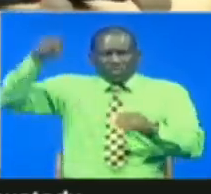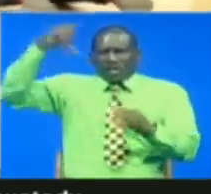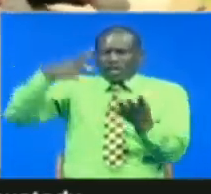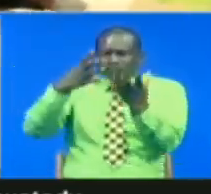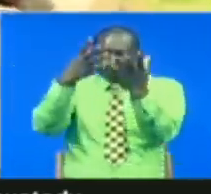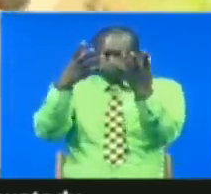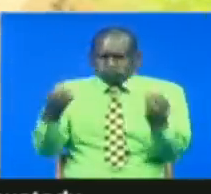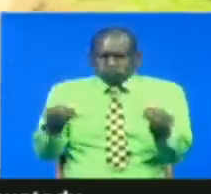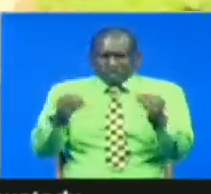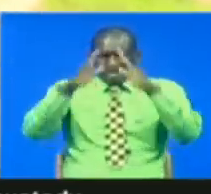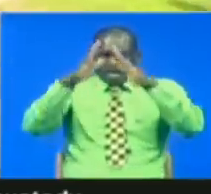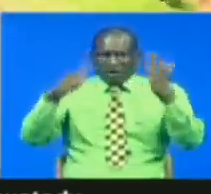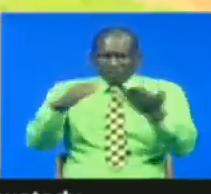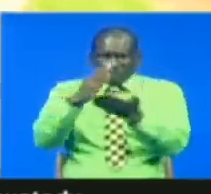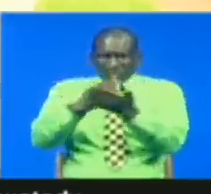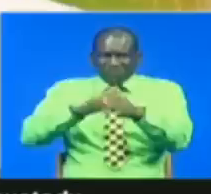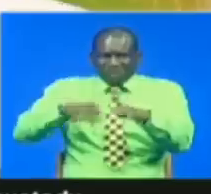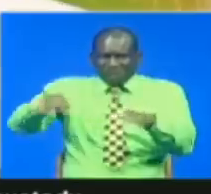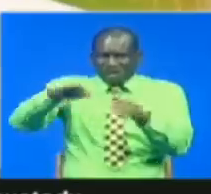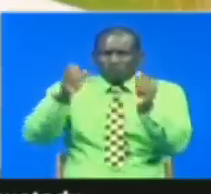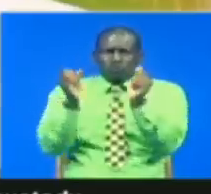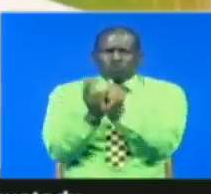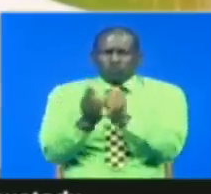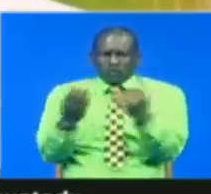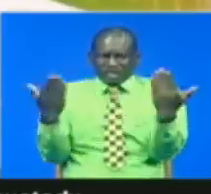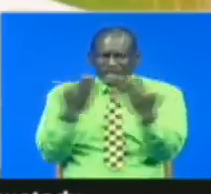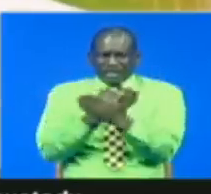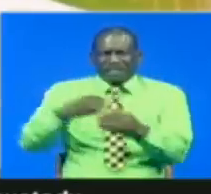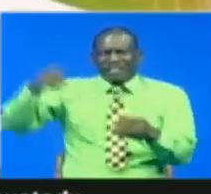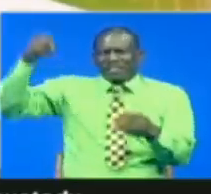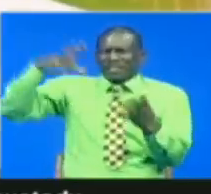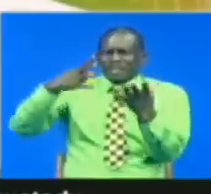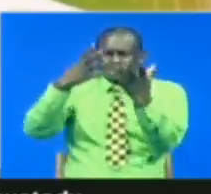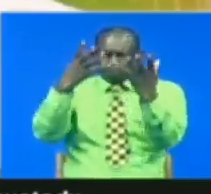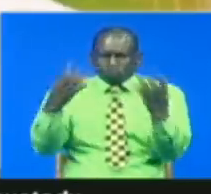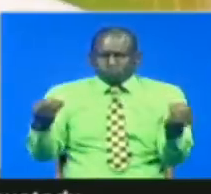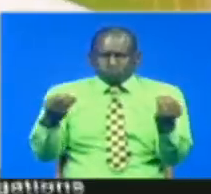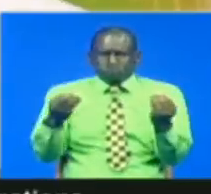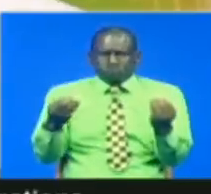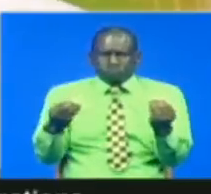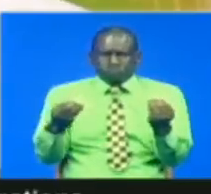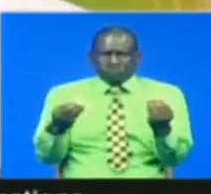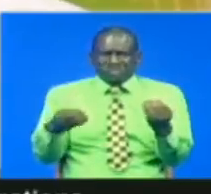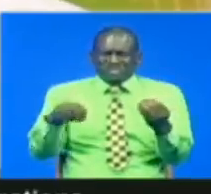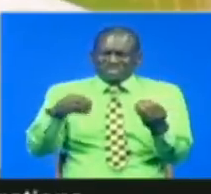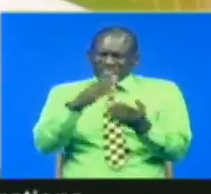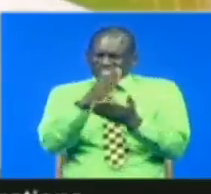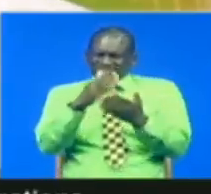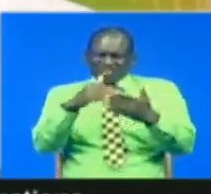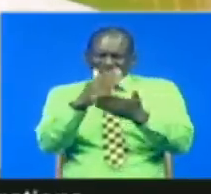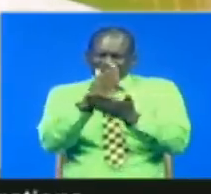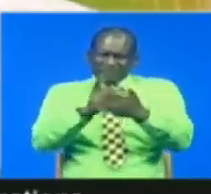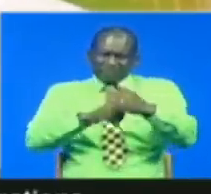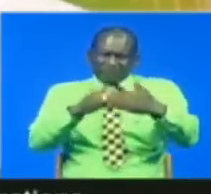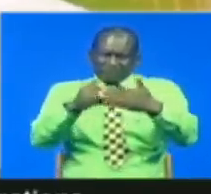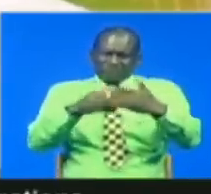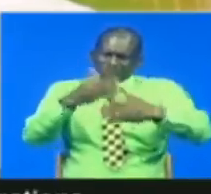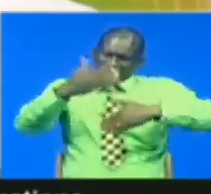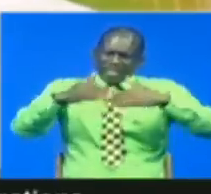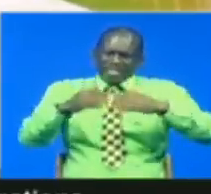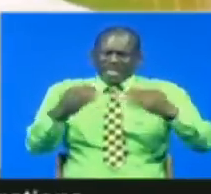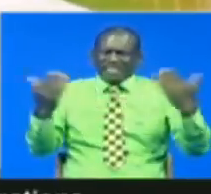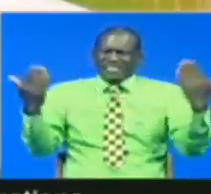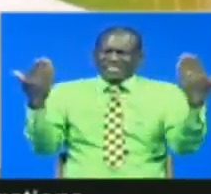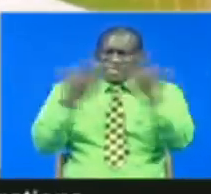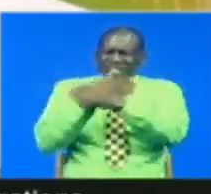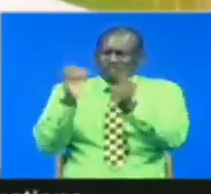buildings, sometimes around midnight. The lights went off, I think some minutes towards midnight or past